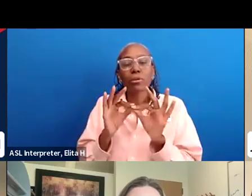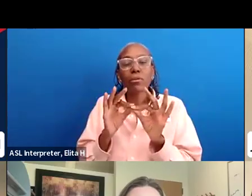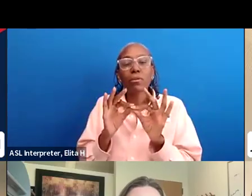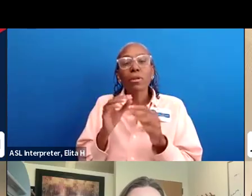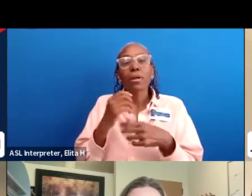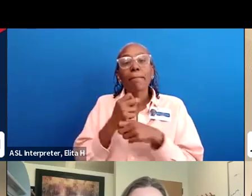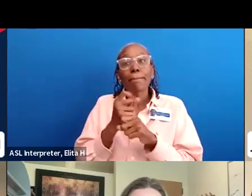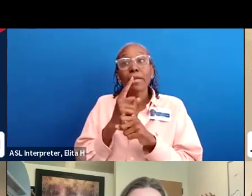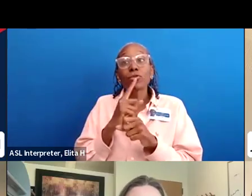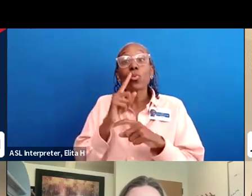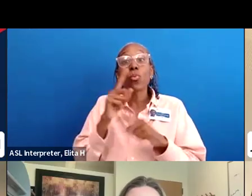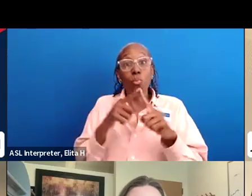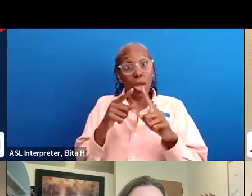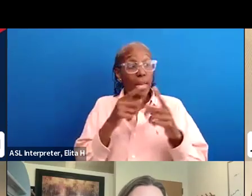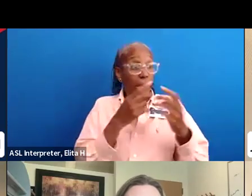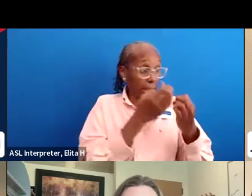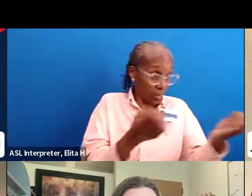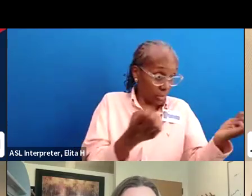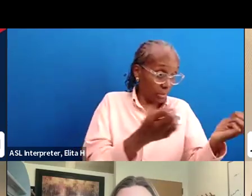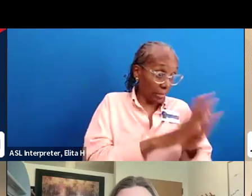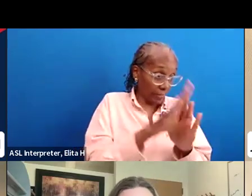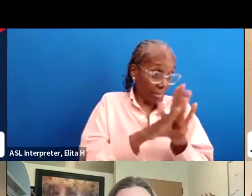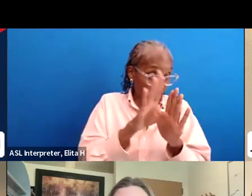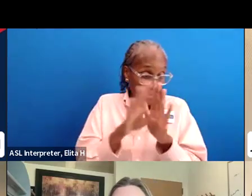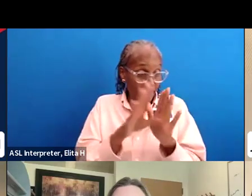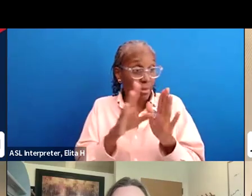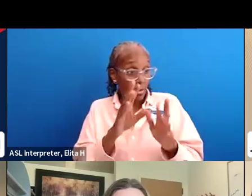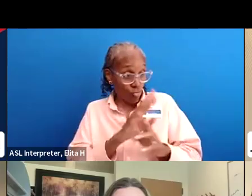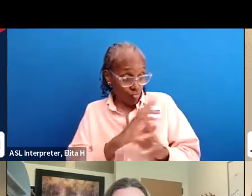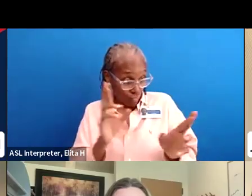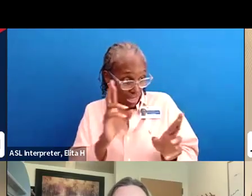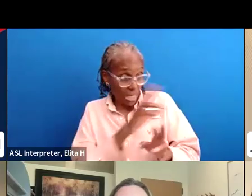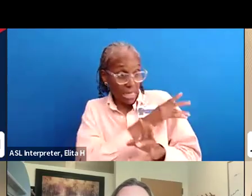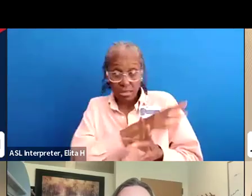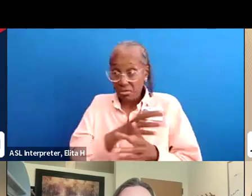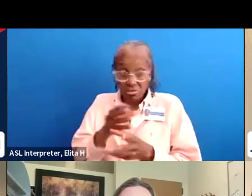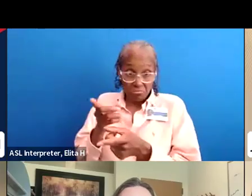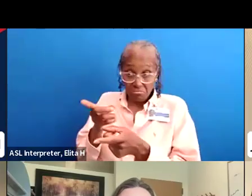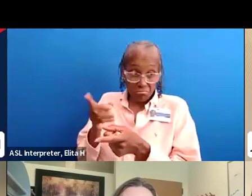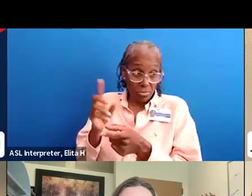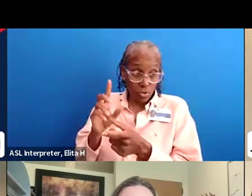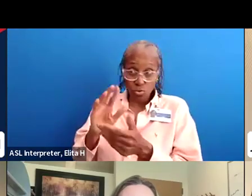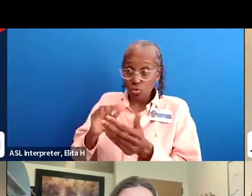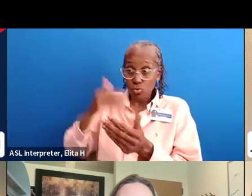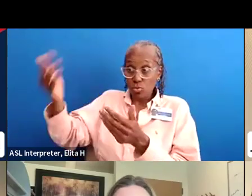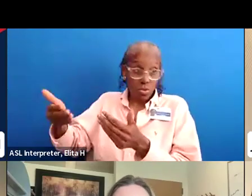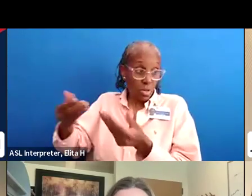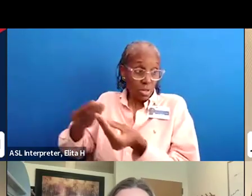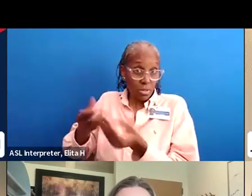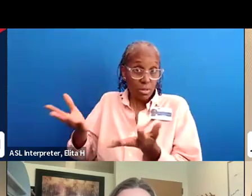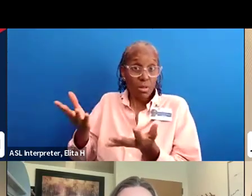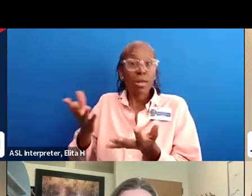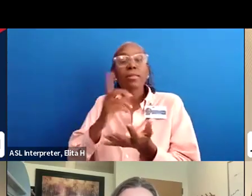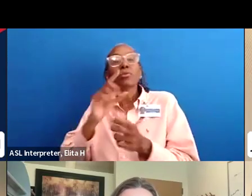to make sure that when these devices are available clinically to the general public, that they really are providing